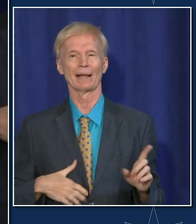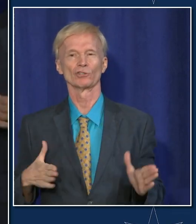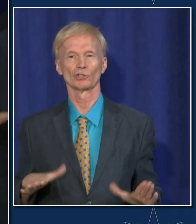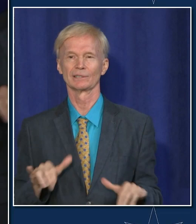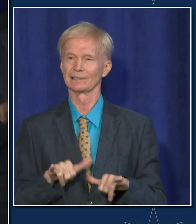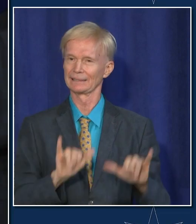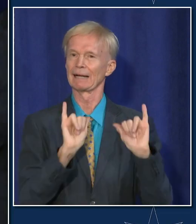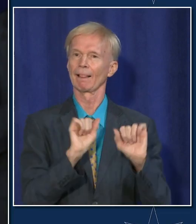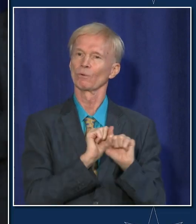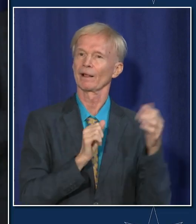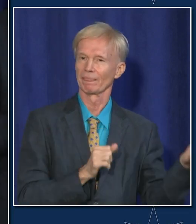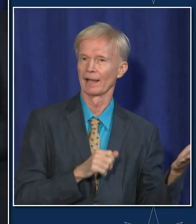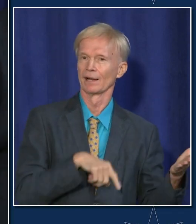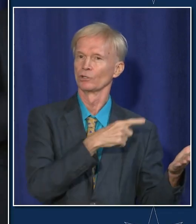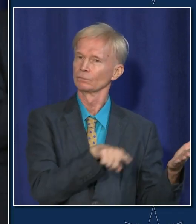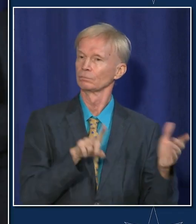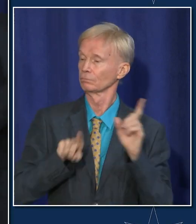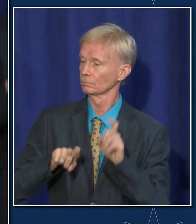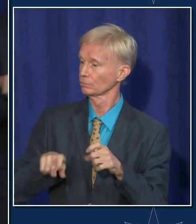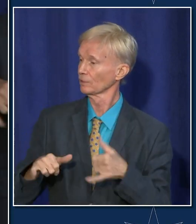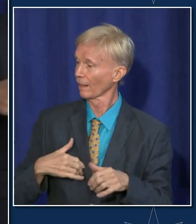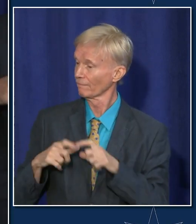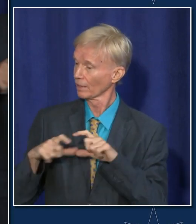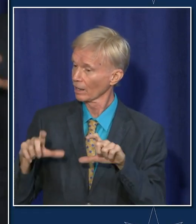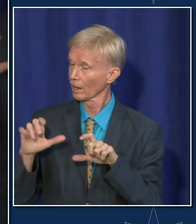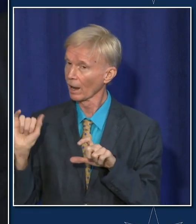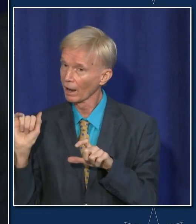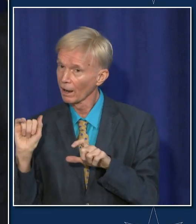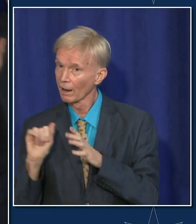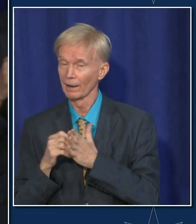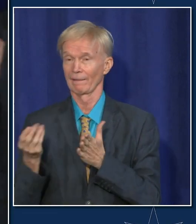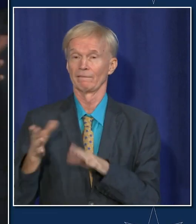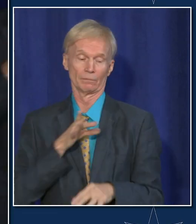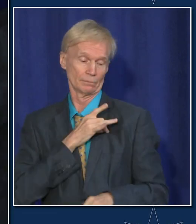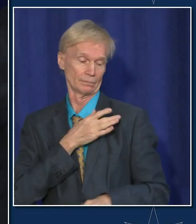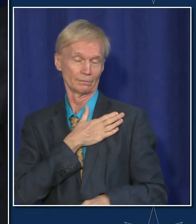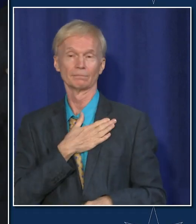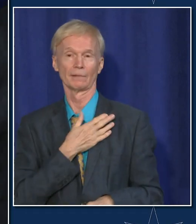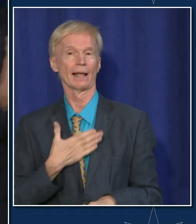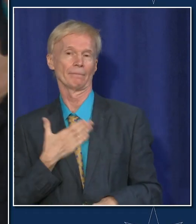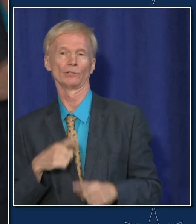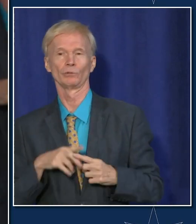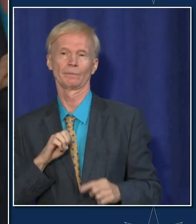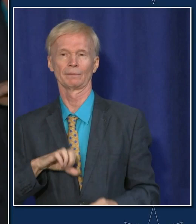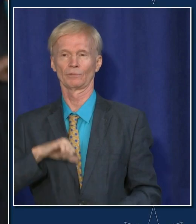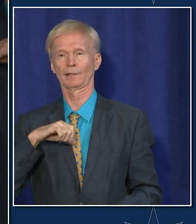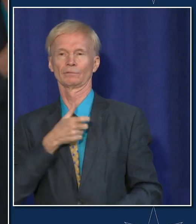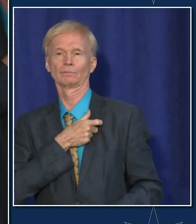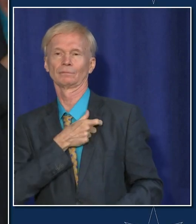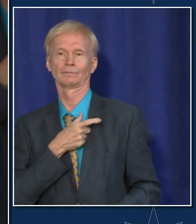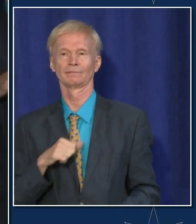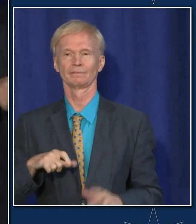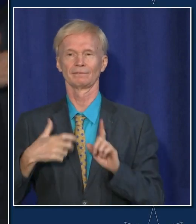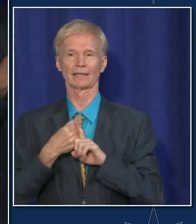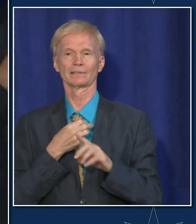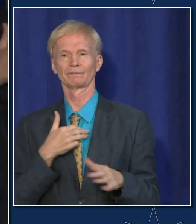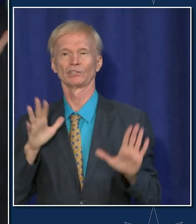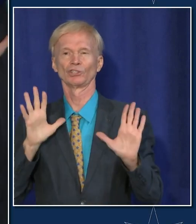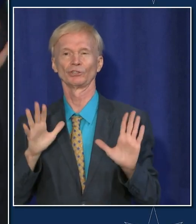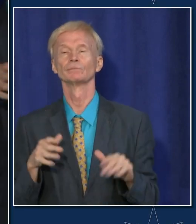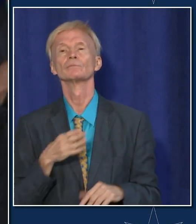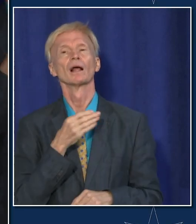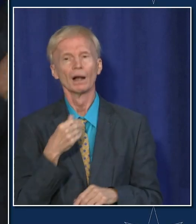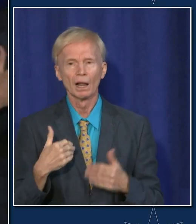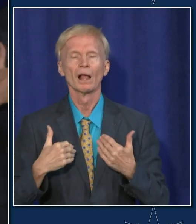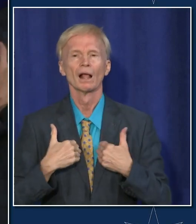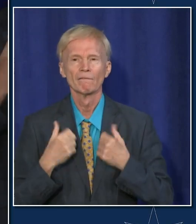They're still sort of asking, can I, do you have a vaccine card, and giving people stickers, proud to be vaccinated, I'm vaccinated. And we've been doing a lot of